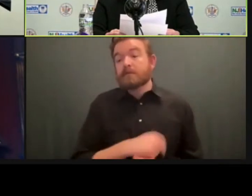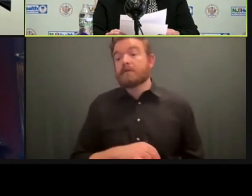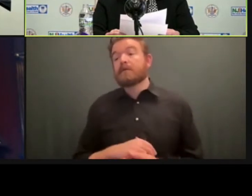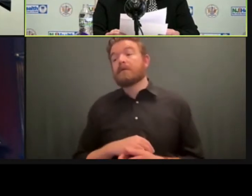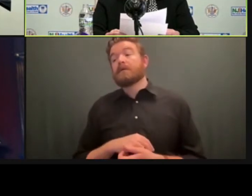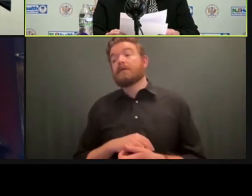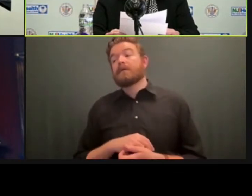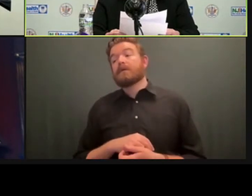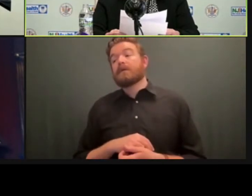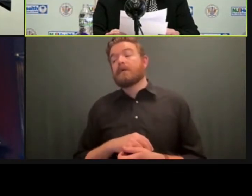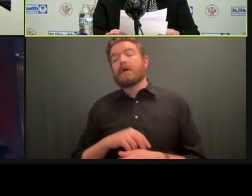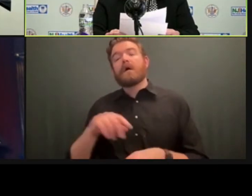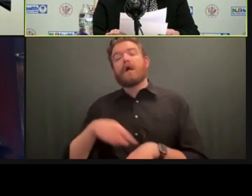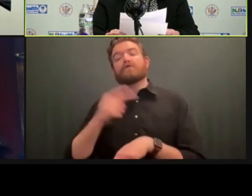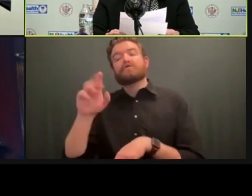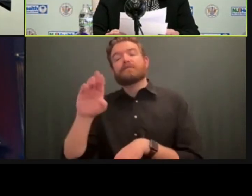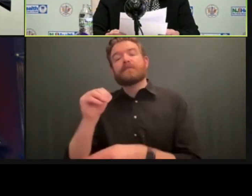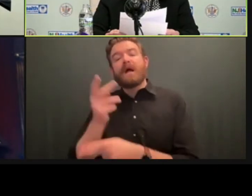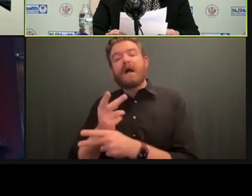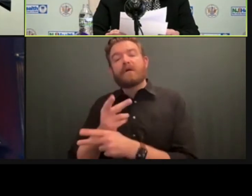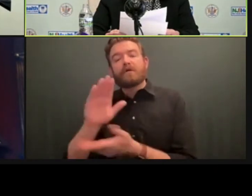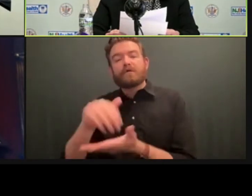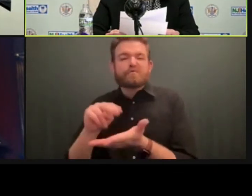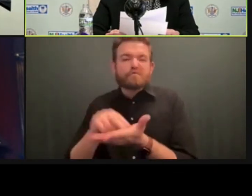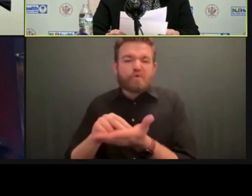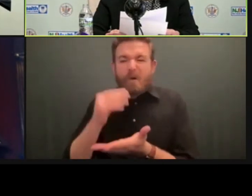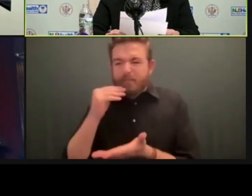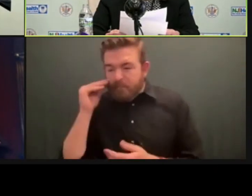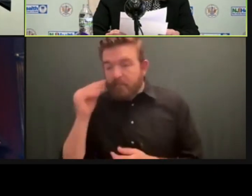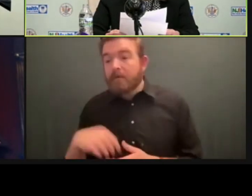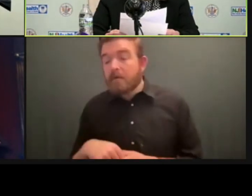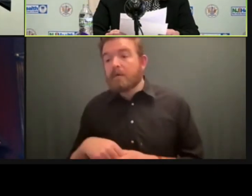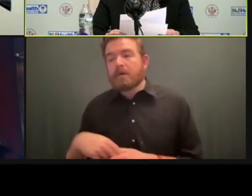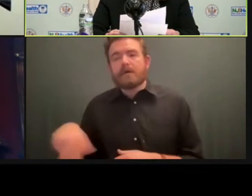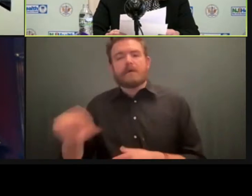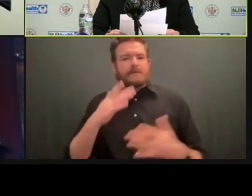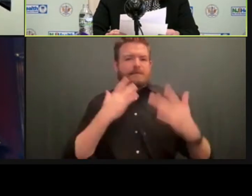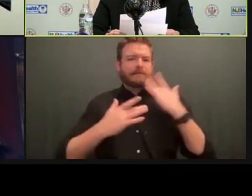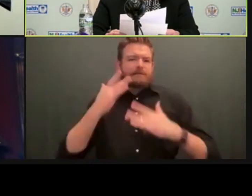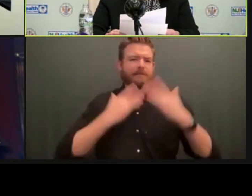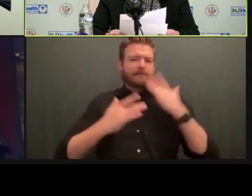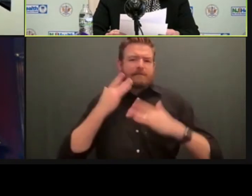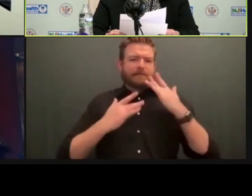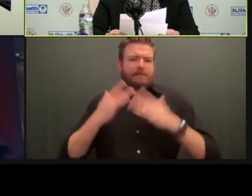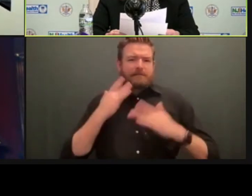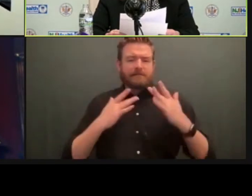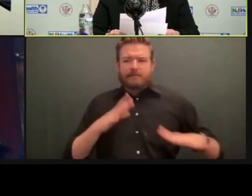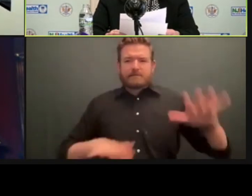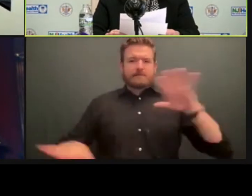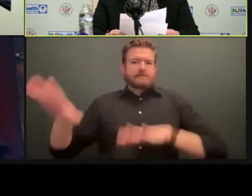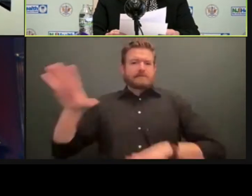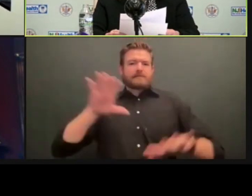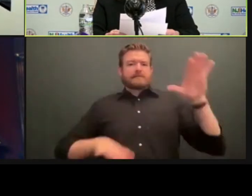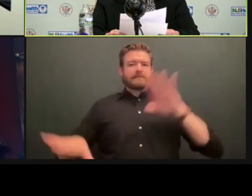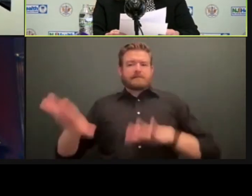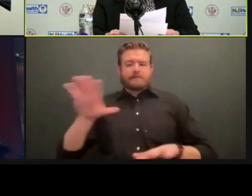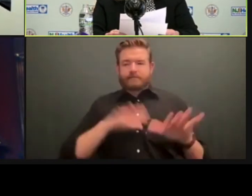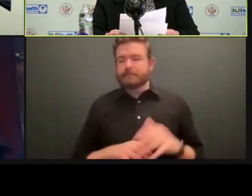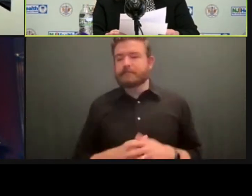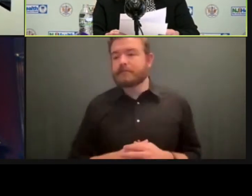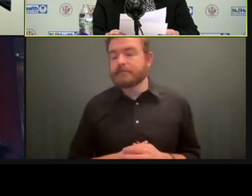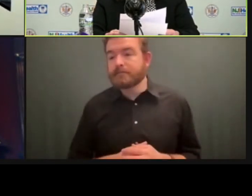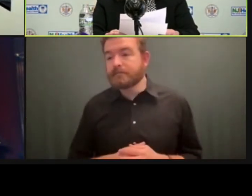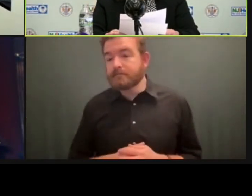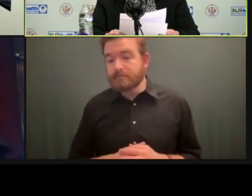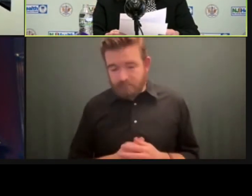As a result, the department and the State of Office of Emergency Management are working with FEMA on